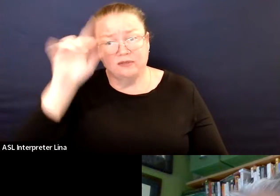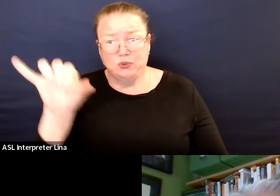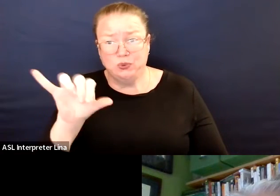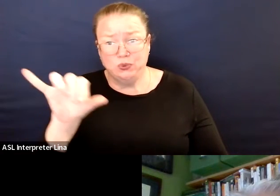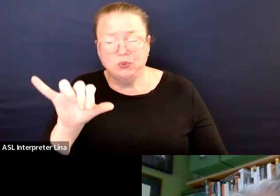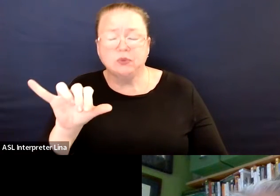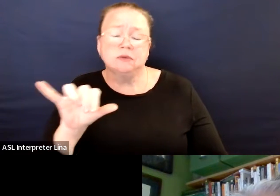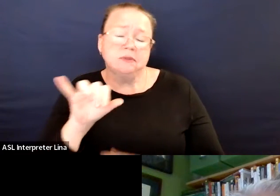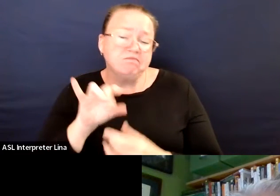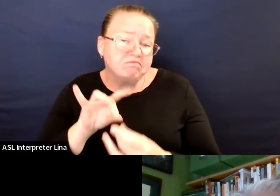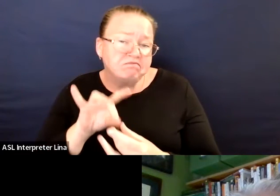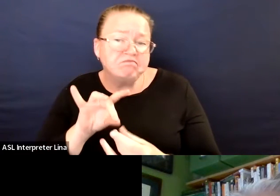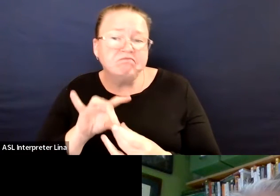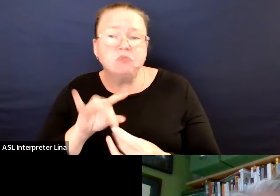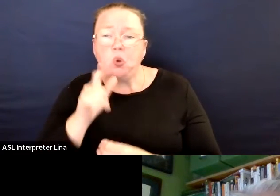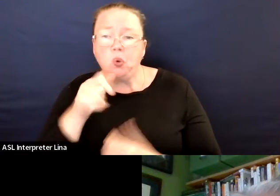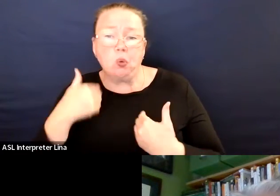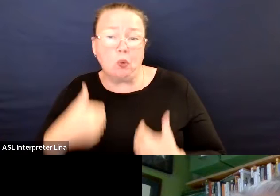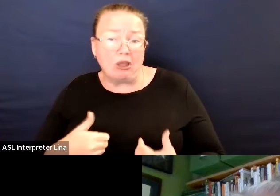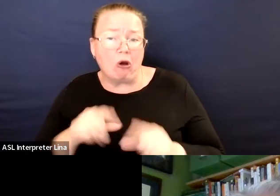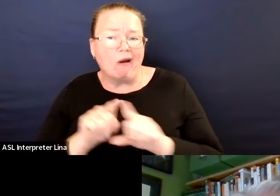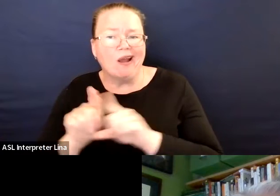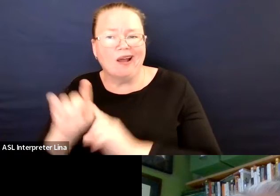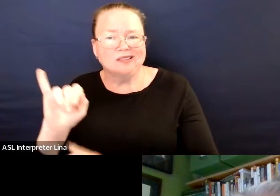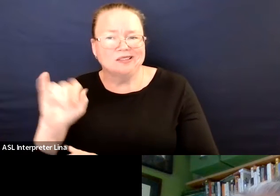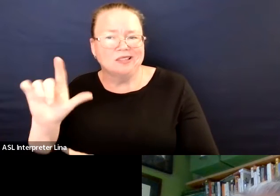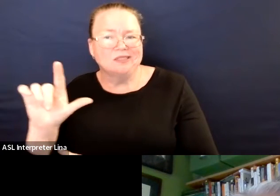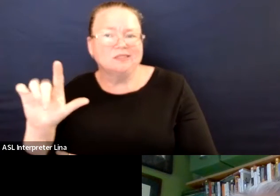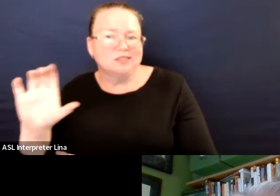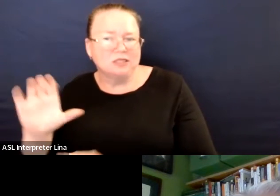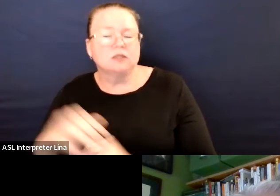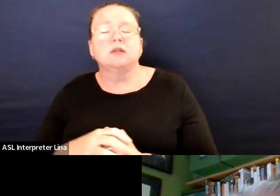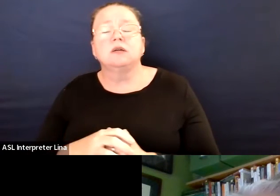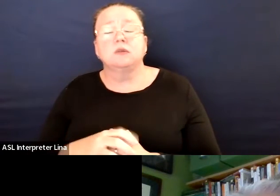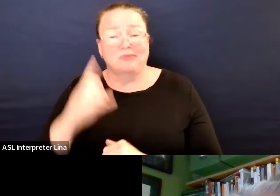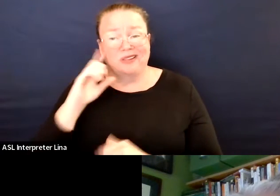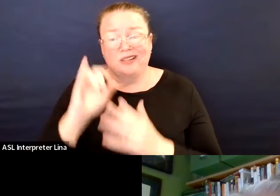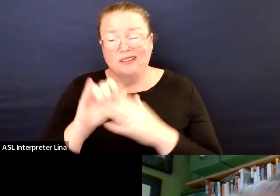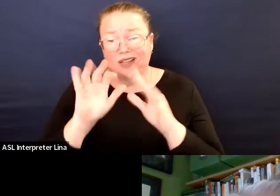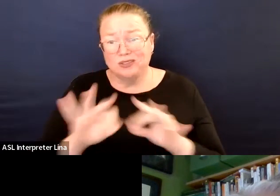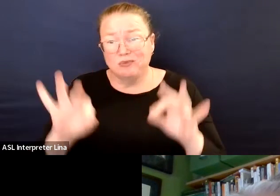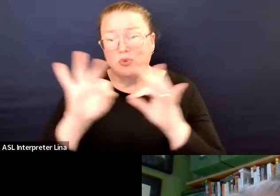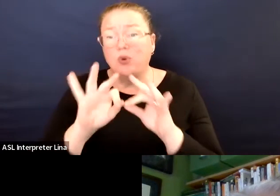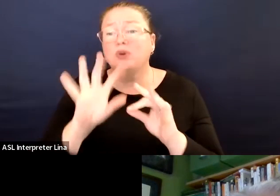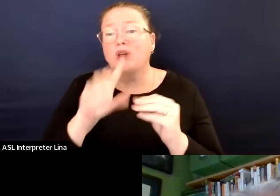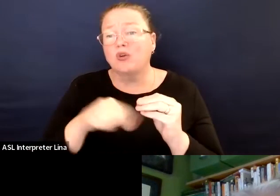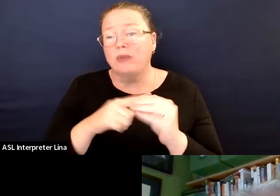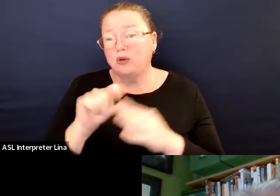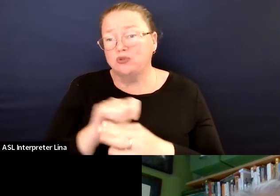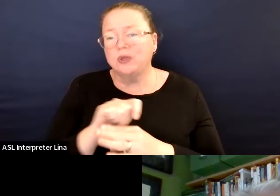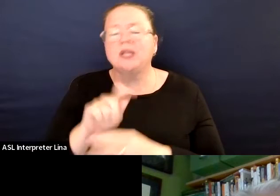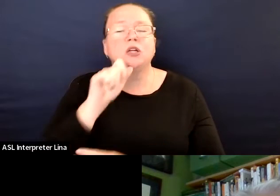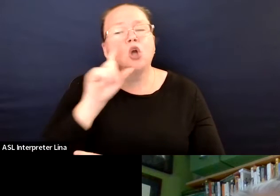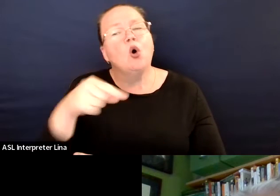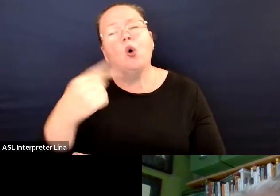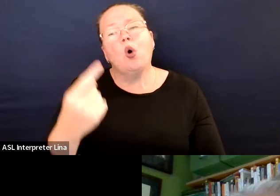tell them a little bit about who we are as an independent living center. So we really feel that's important when it comes to training is, you know, not only are we